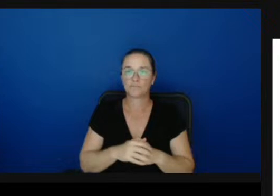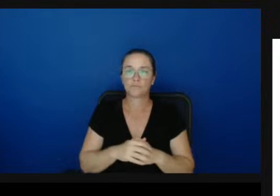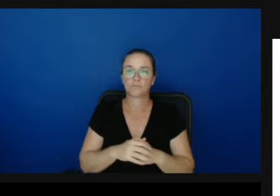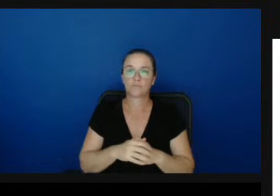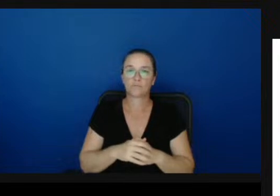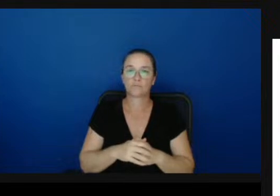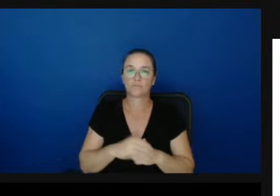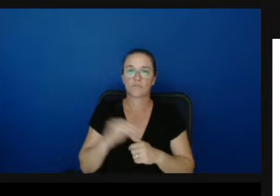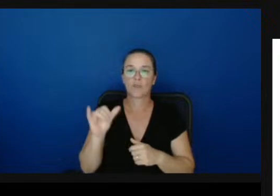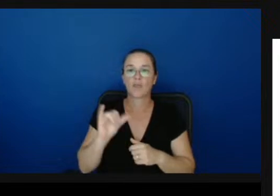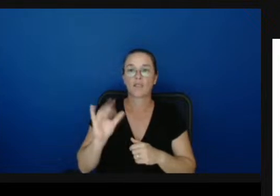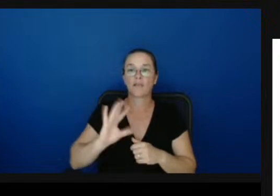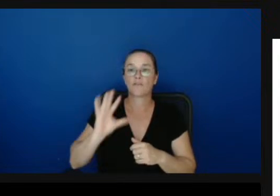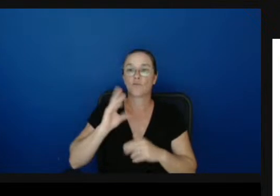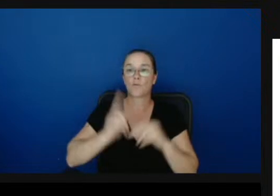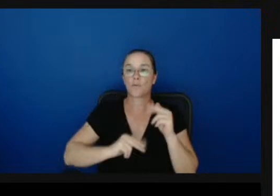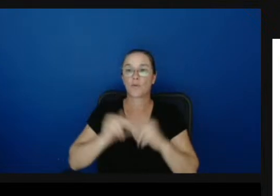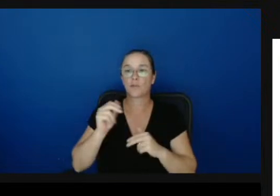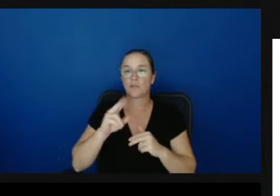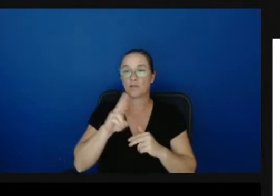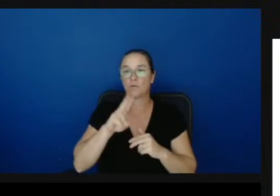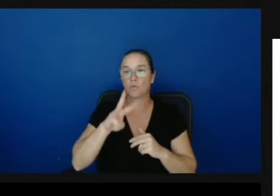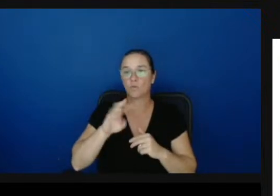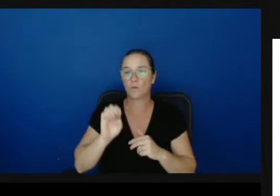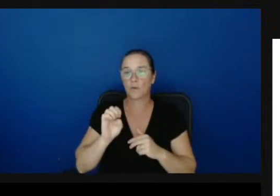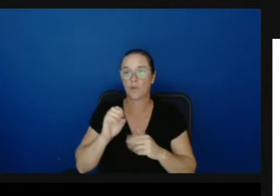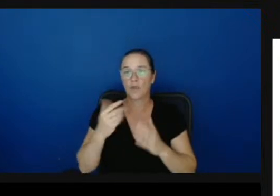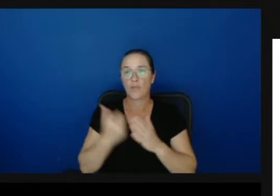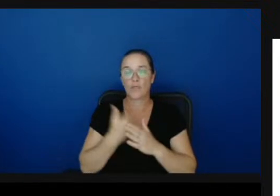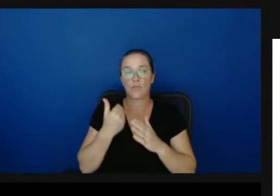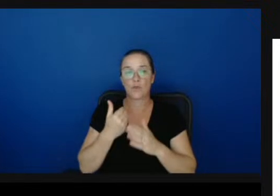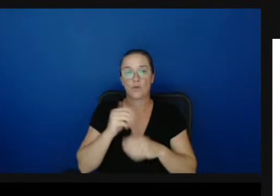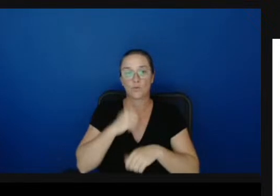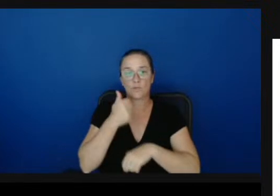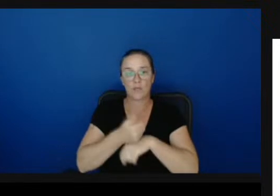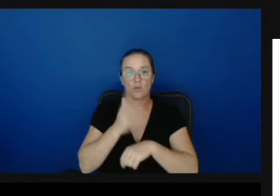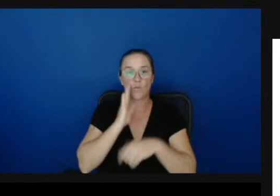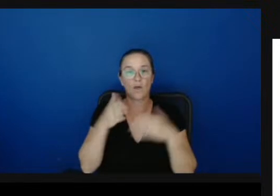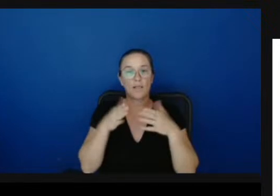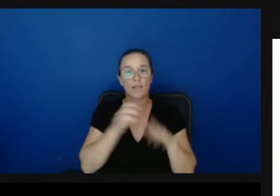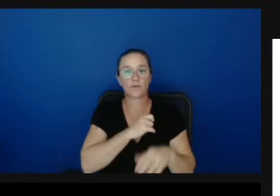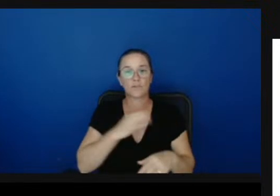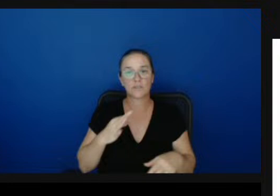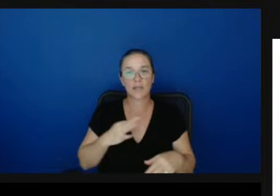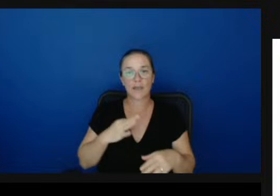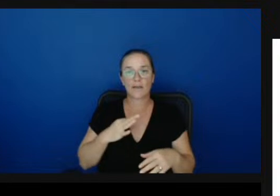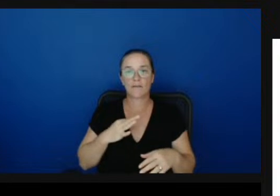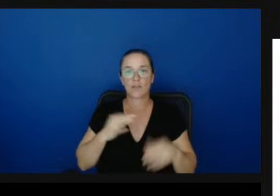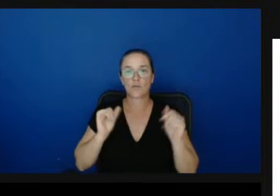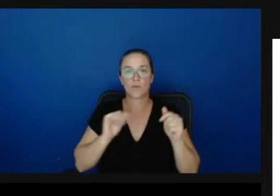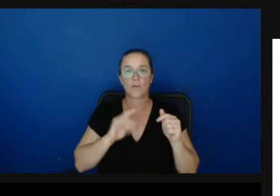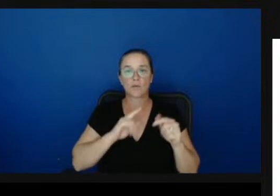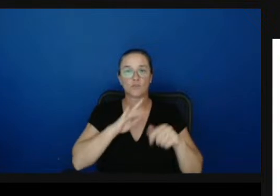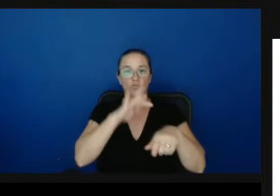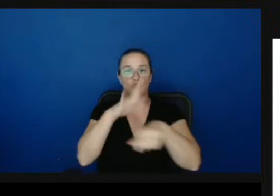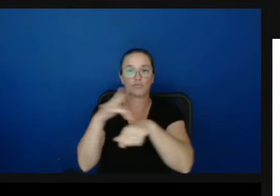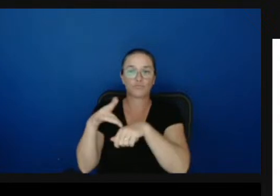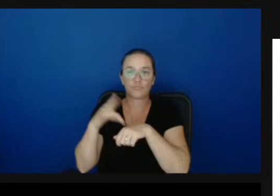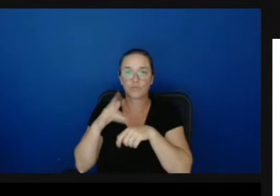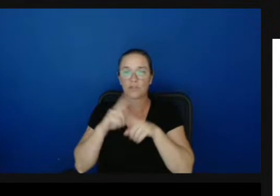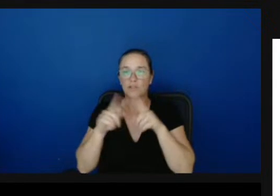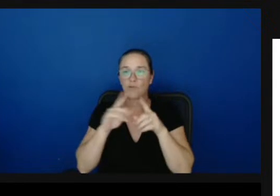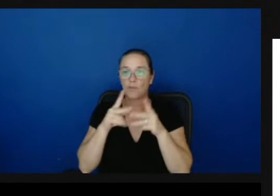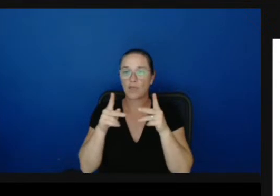Like the former buildings at Uikahuna, the new station will allow staff to reach field sites within minutes